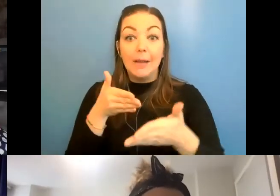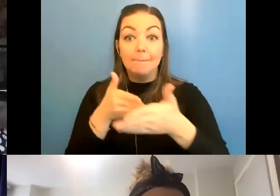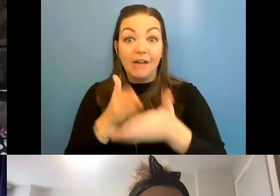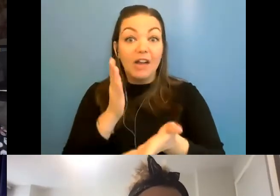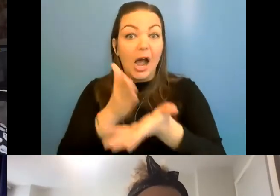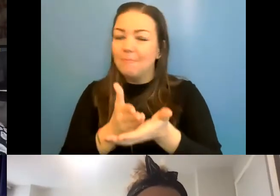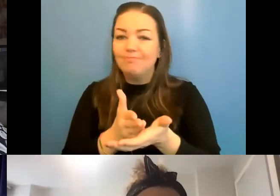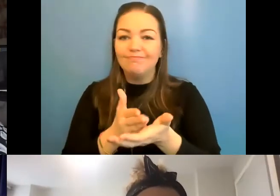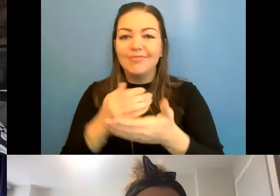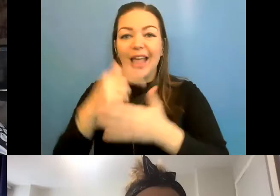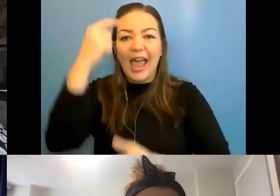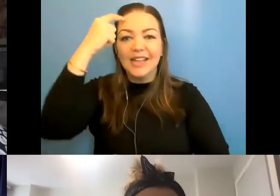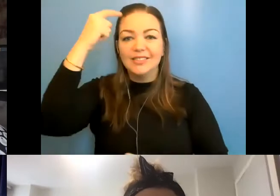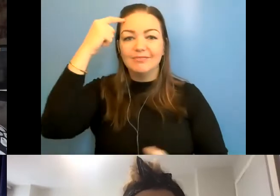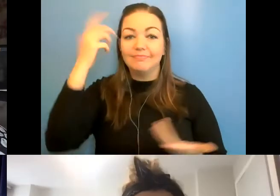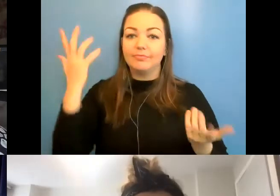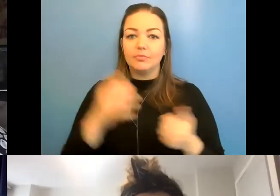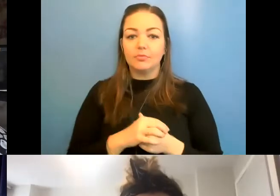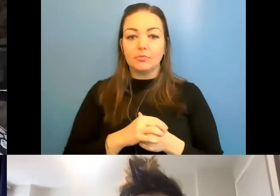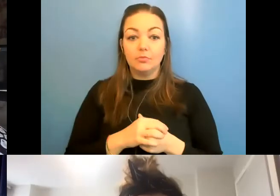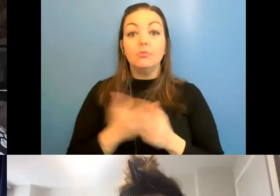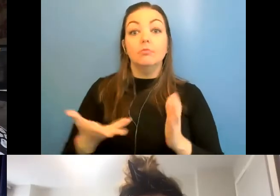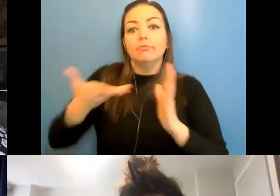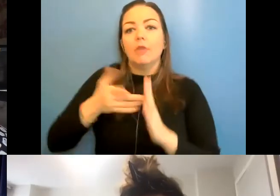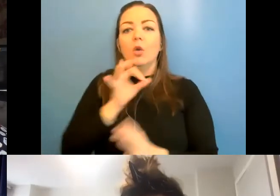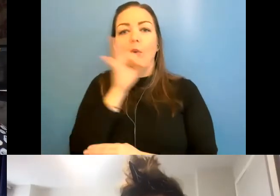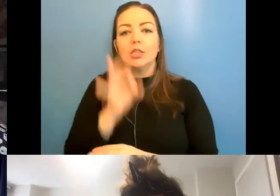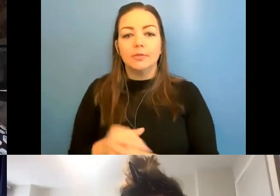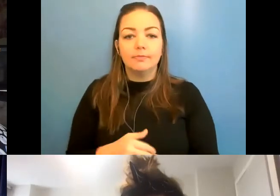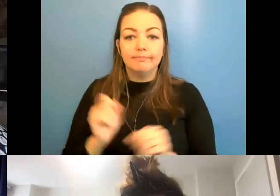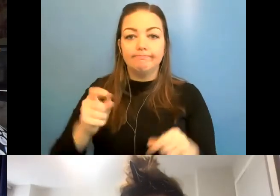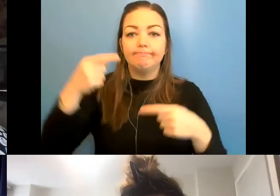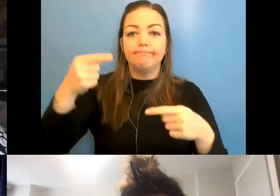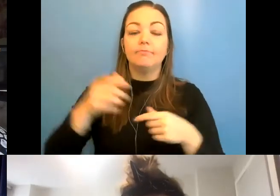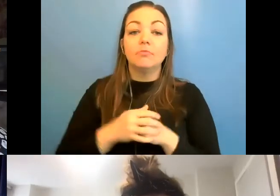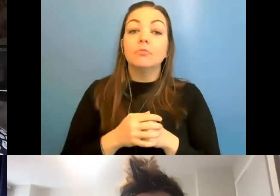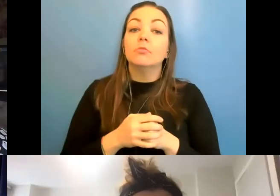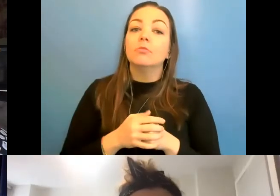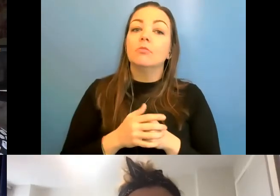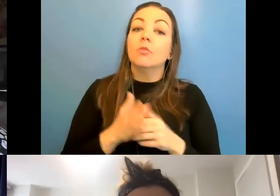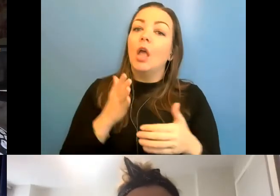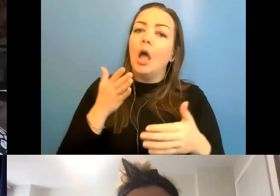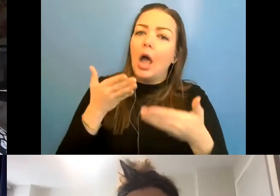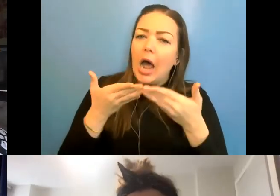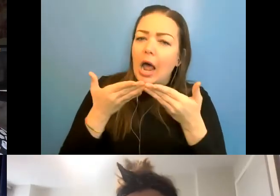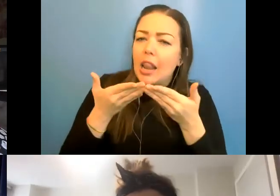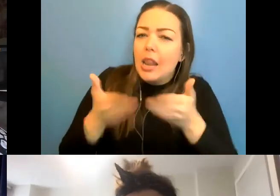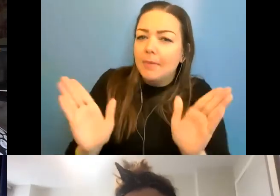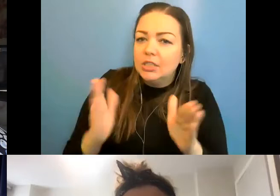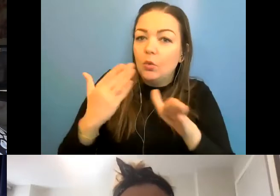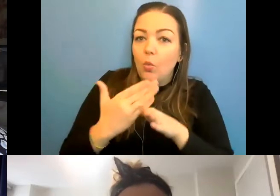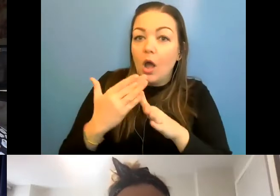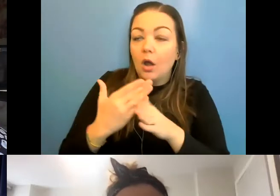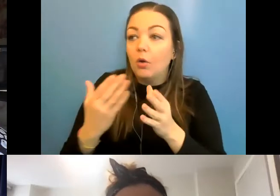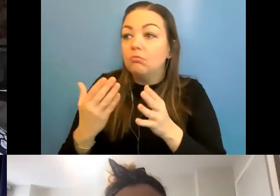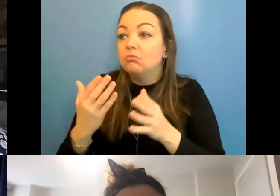unnecessarily. Oh, I think we've got another question popped up. Does Unlimited work with the arts educational